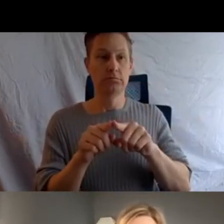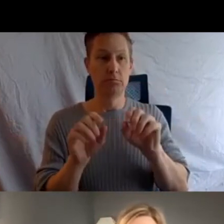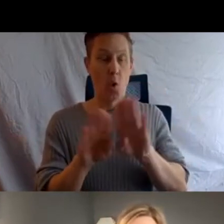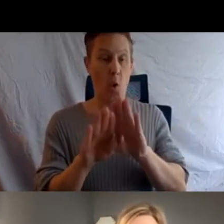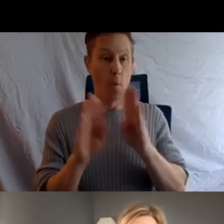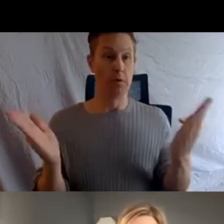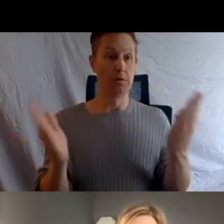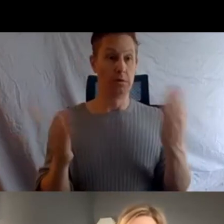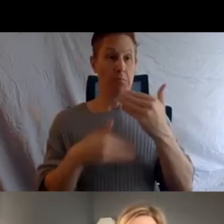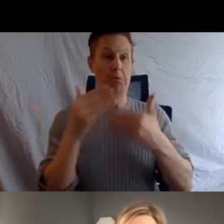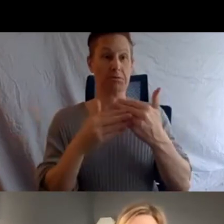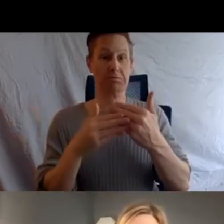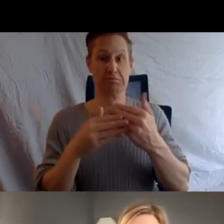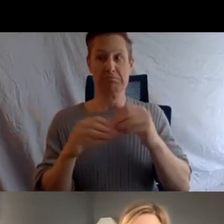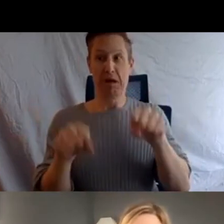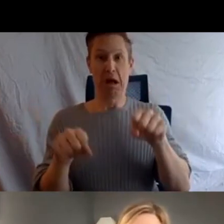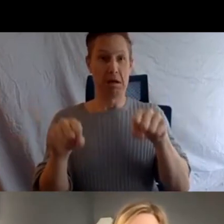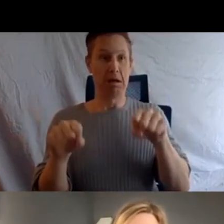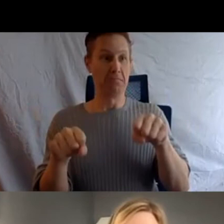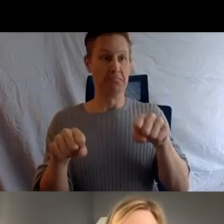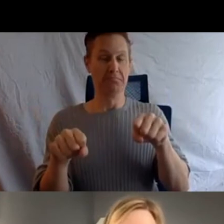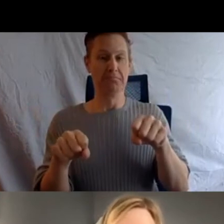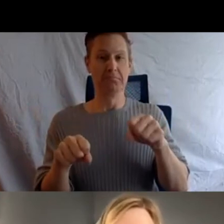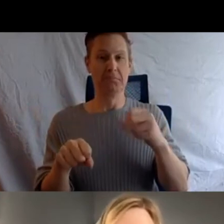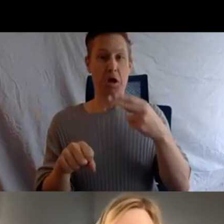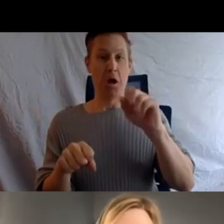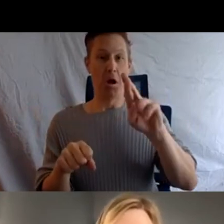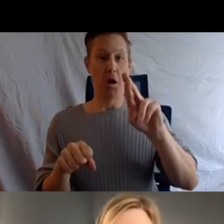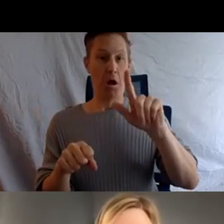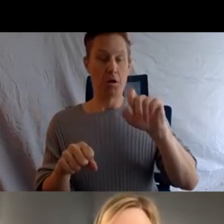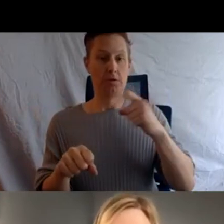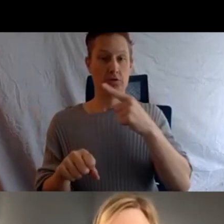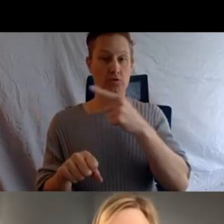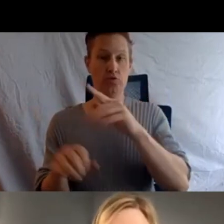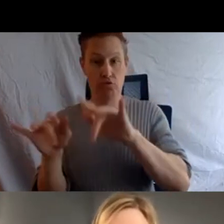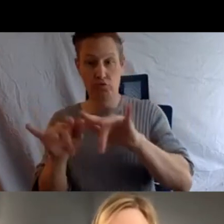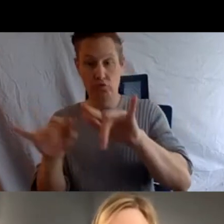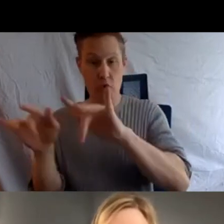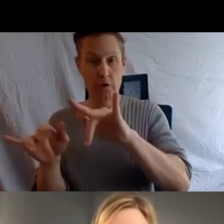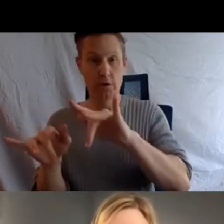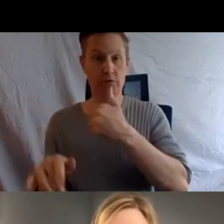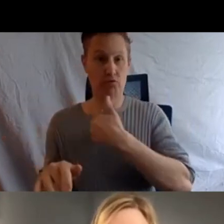can do this. And Hartley, he recorded in Toronto. Like if